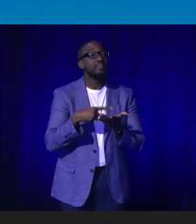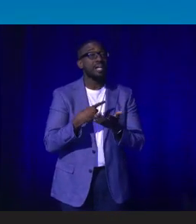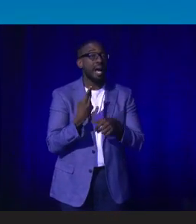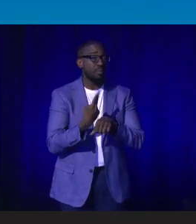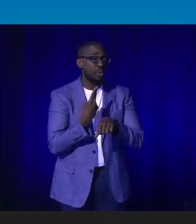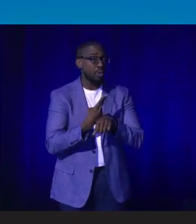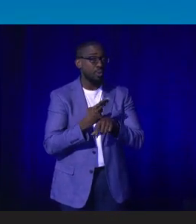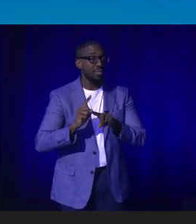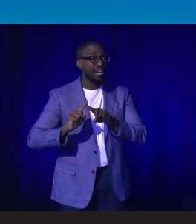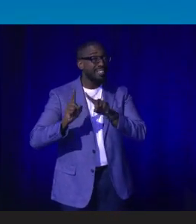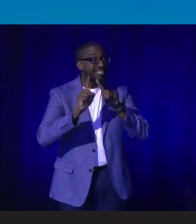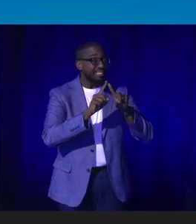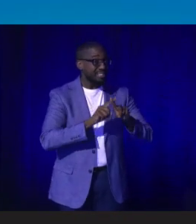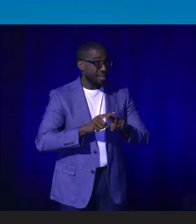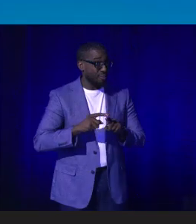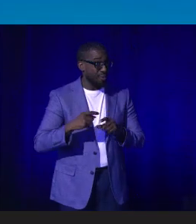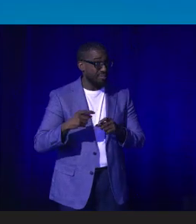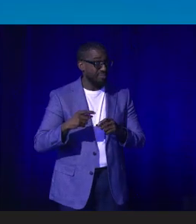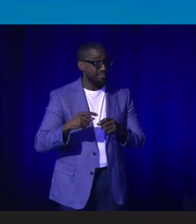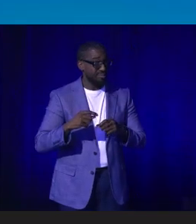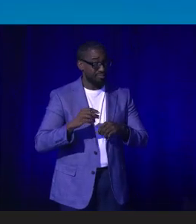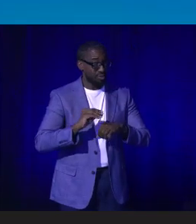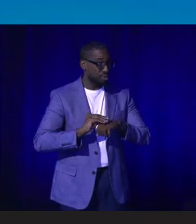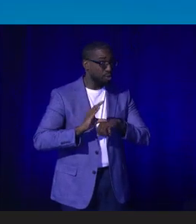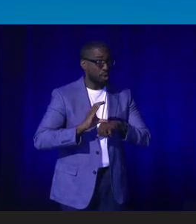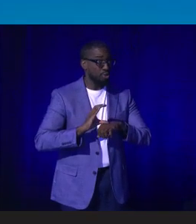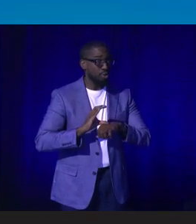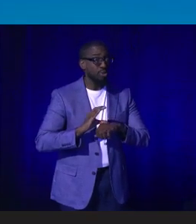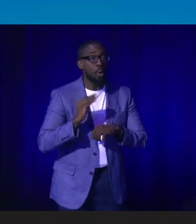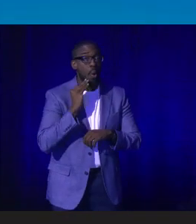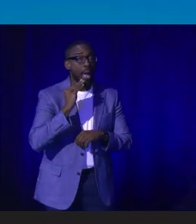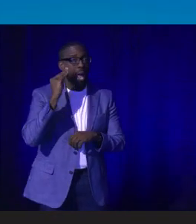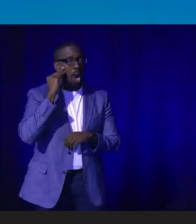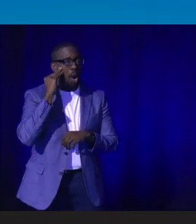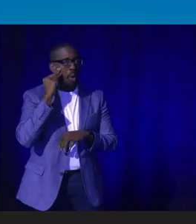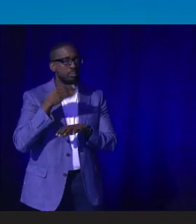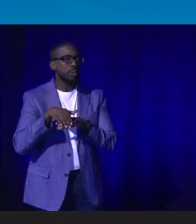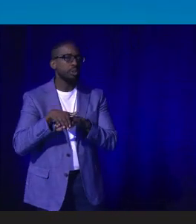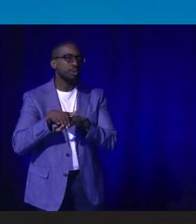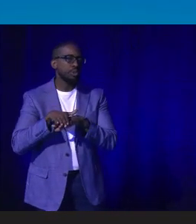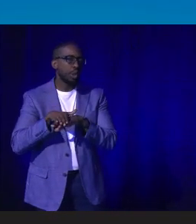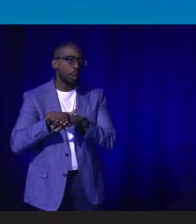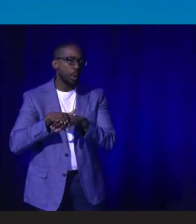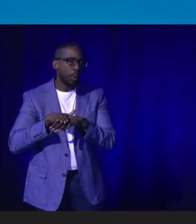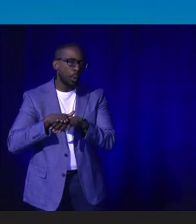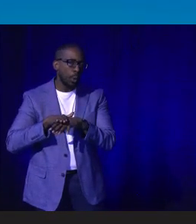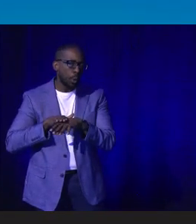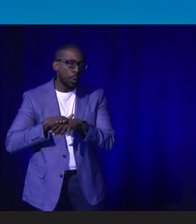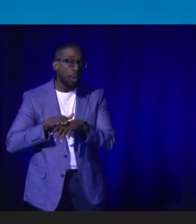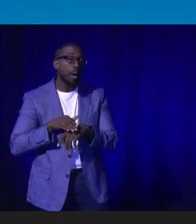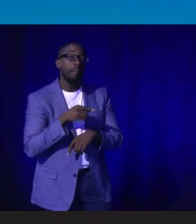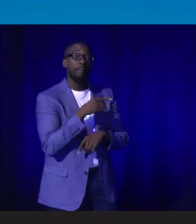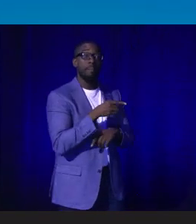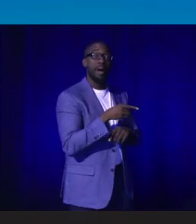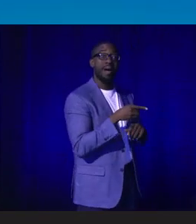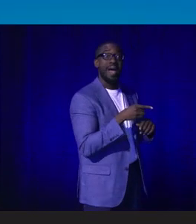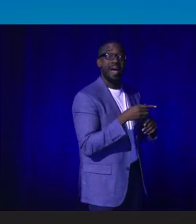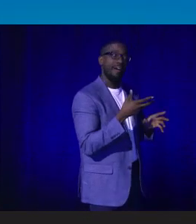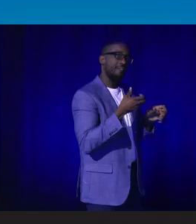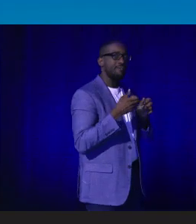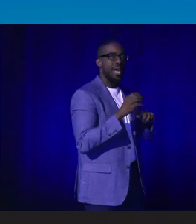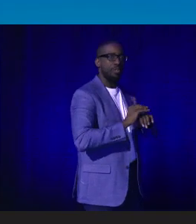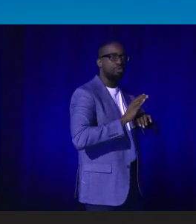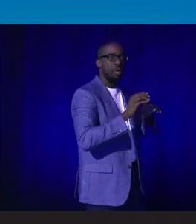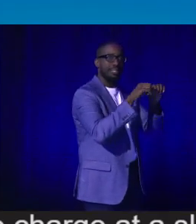so at home you're going to charge at a slower rate than at a fast charging station, but each of